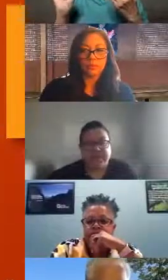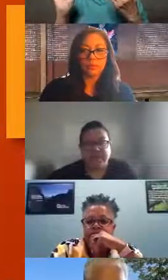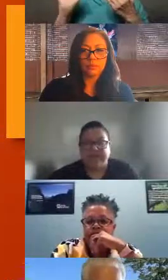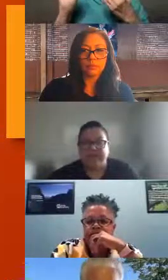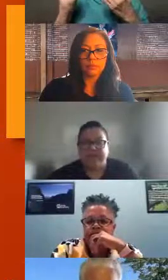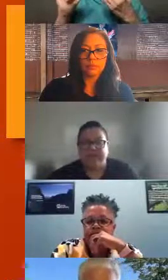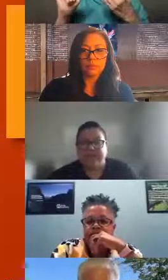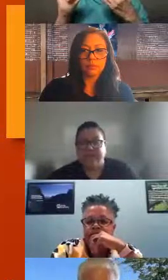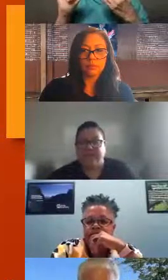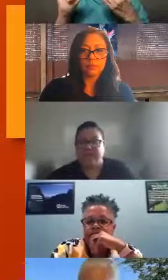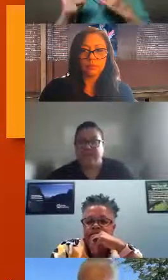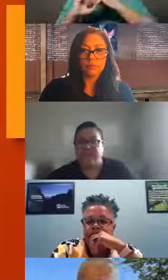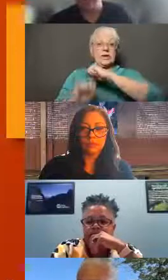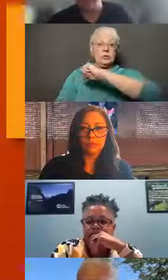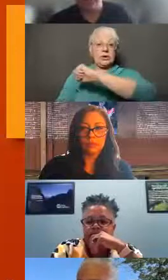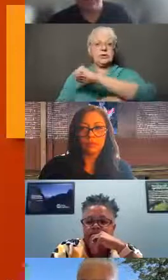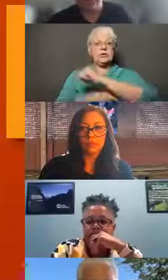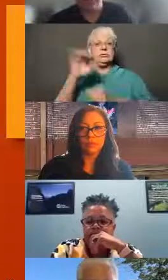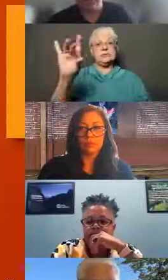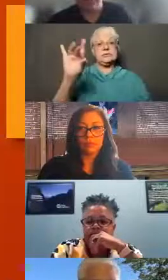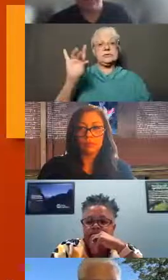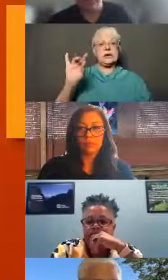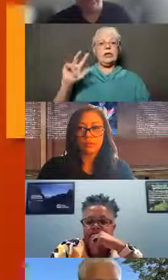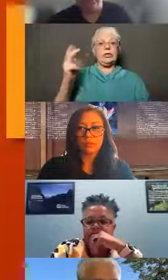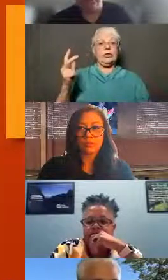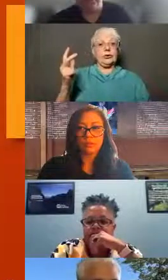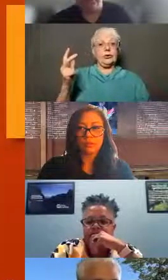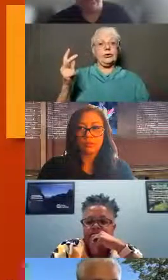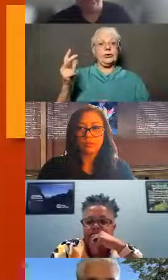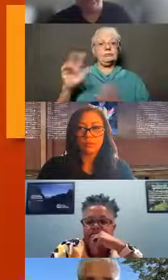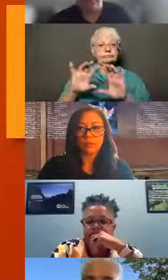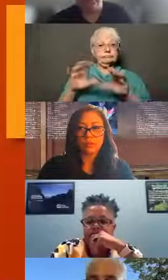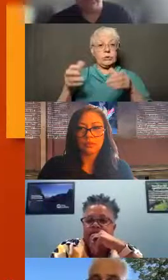Foundation has been selected as a third-party